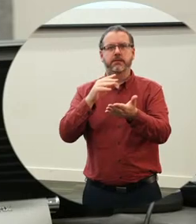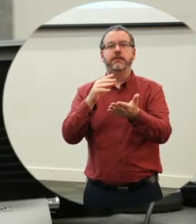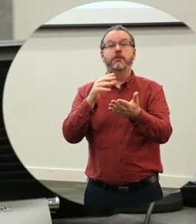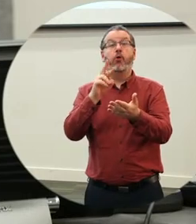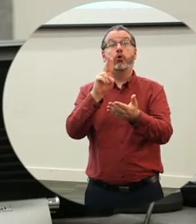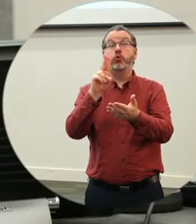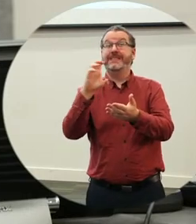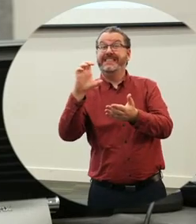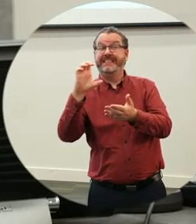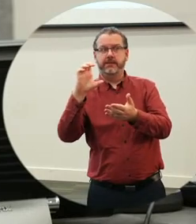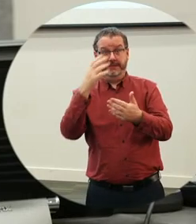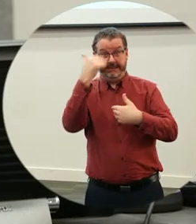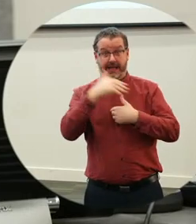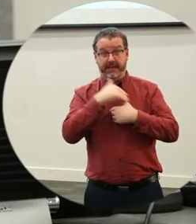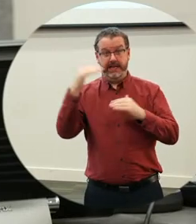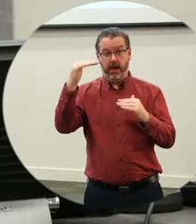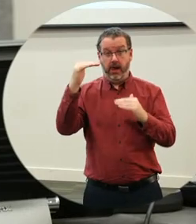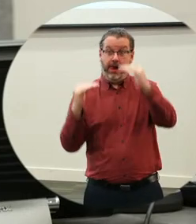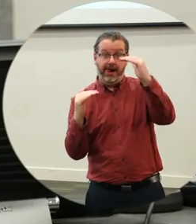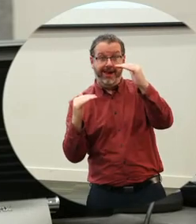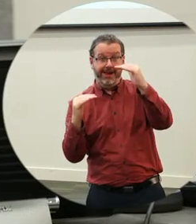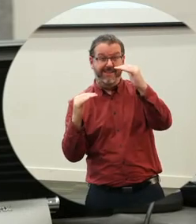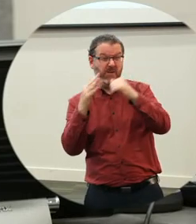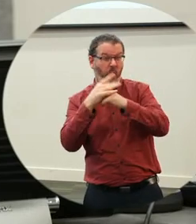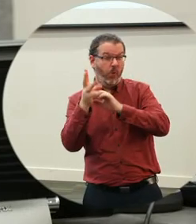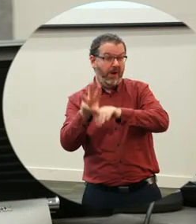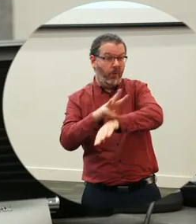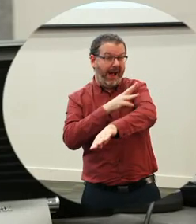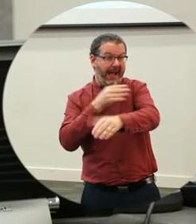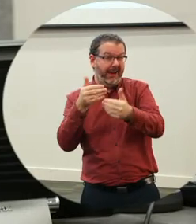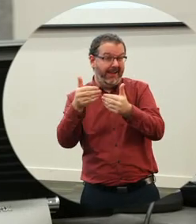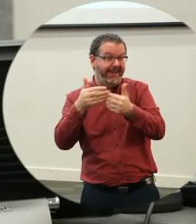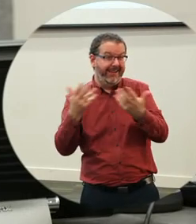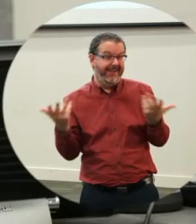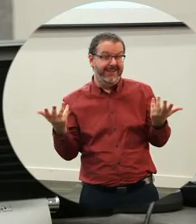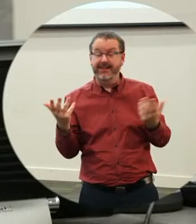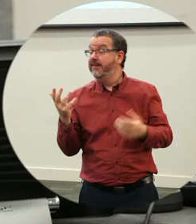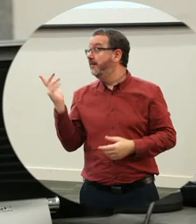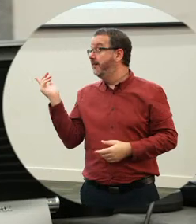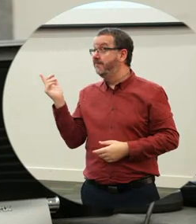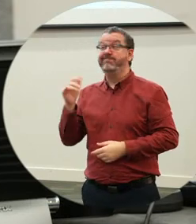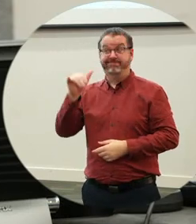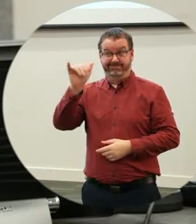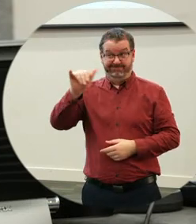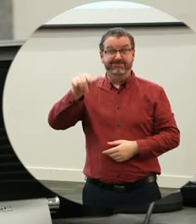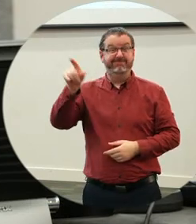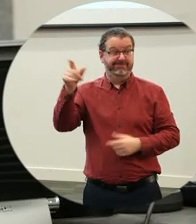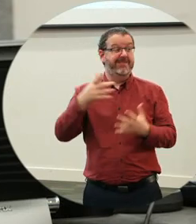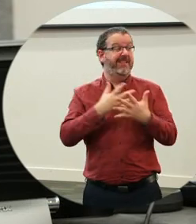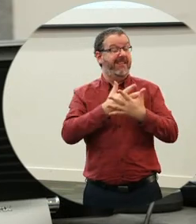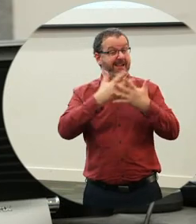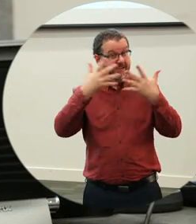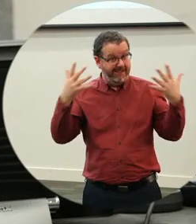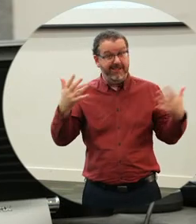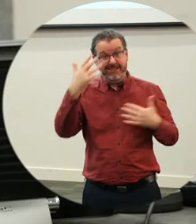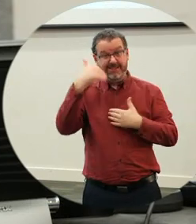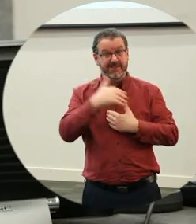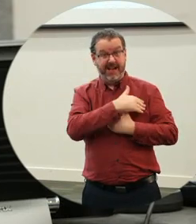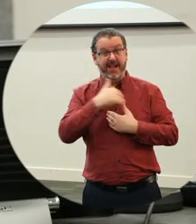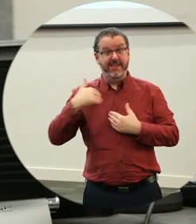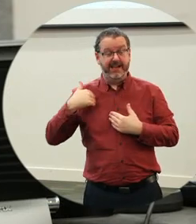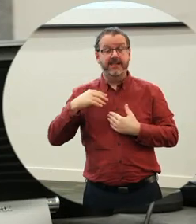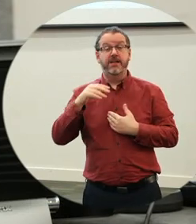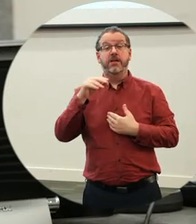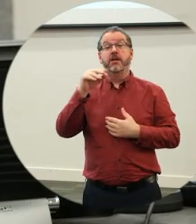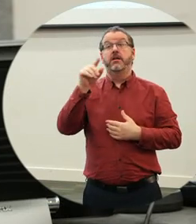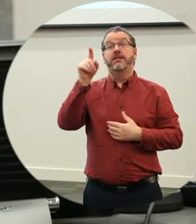It's a very good point, and you're right. There was a huge number of Catholics in the lower ranks of